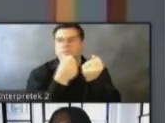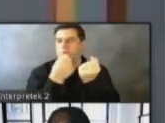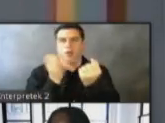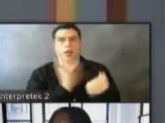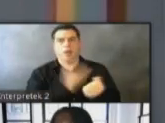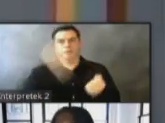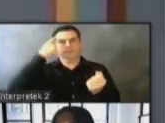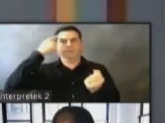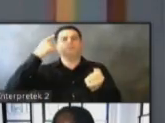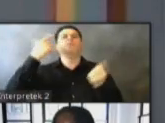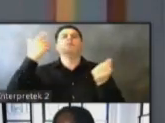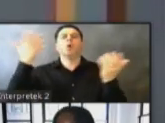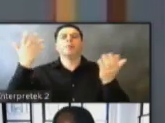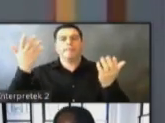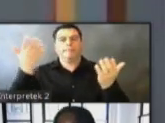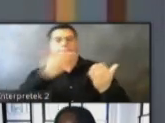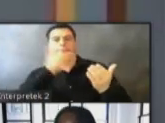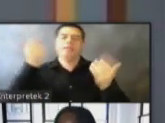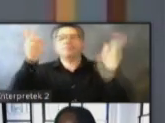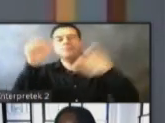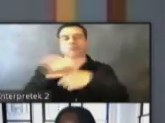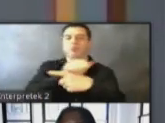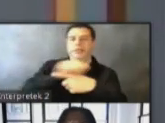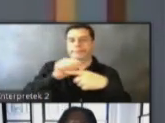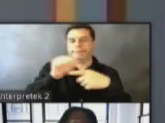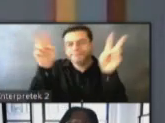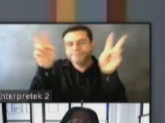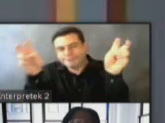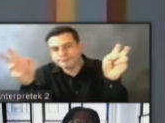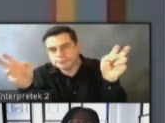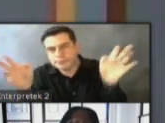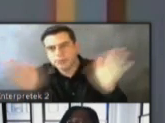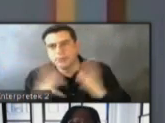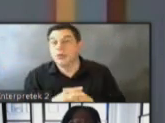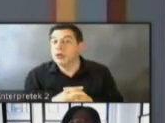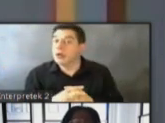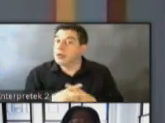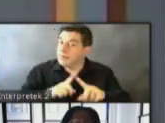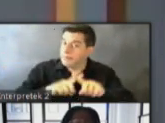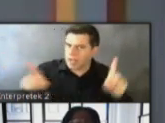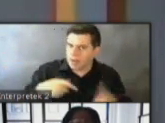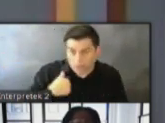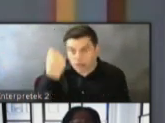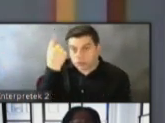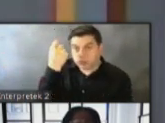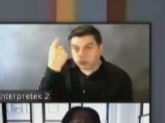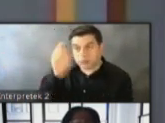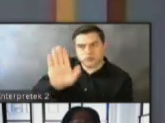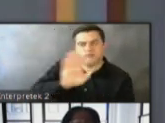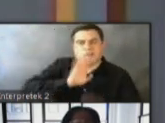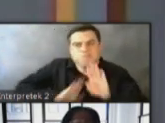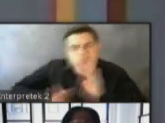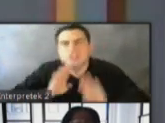that. But Commissioner Simmons, I share your frustration that a lot of these are things that we've been talking